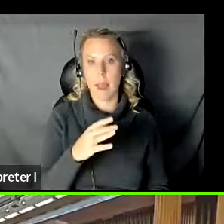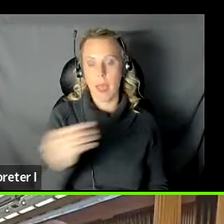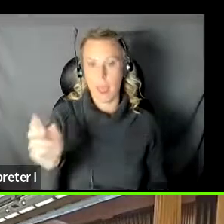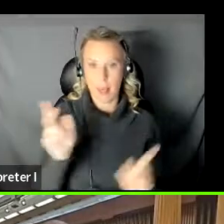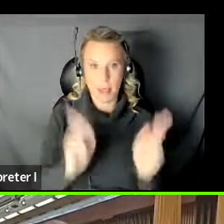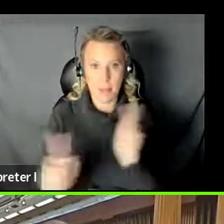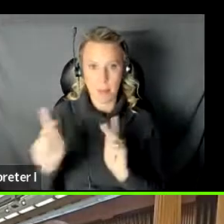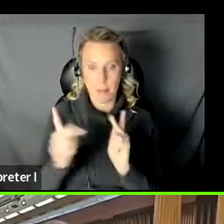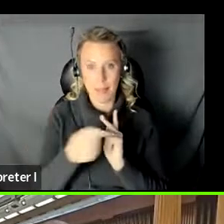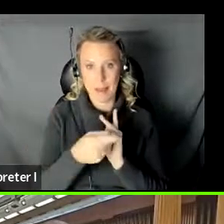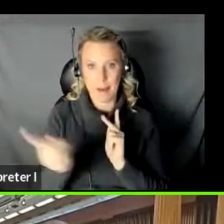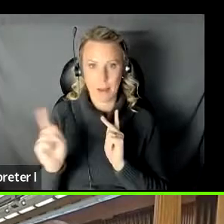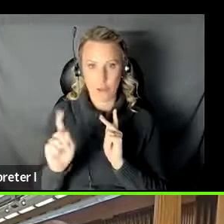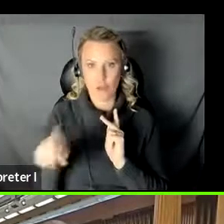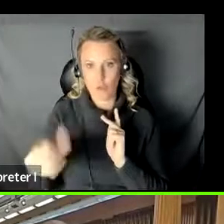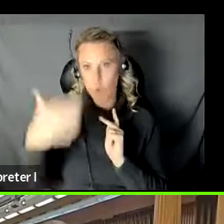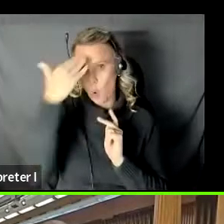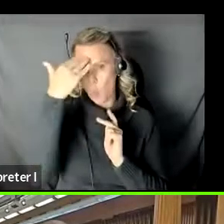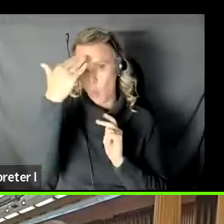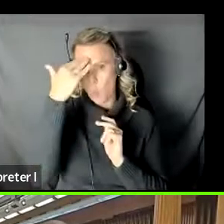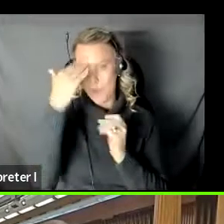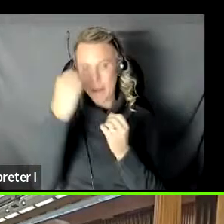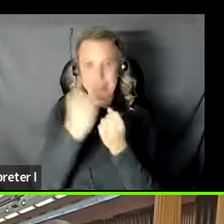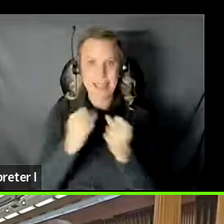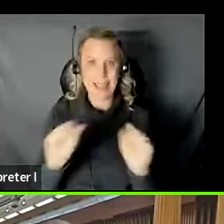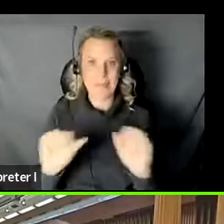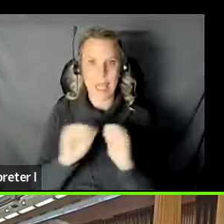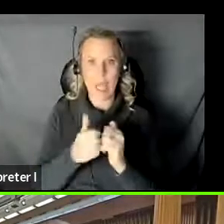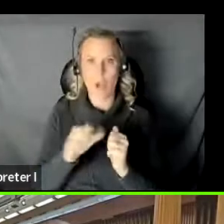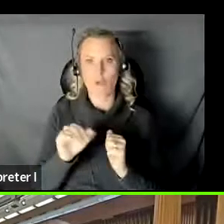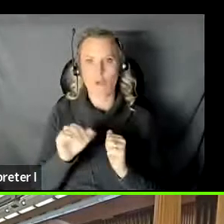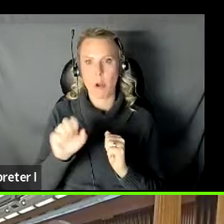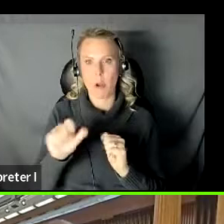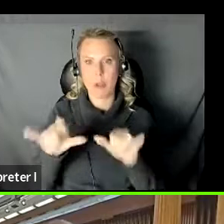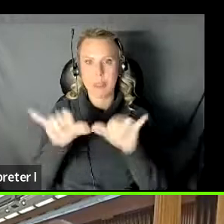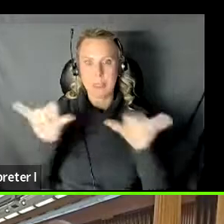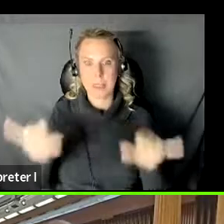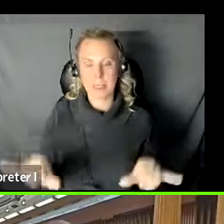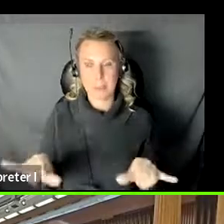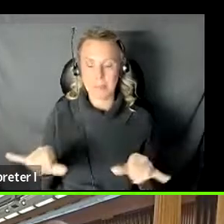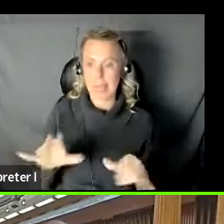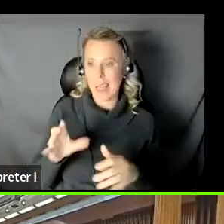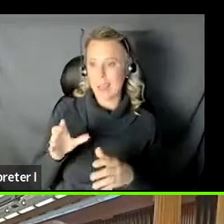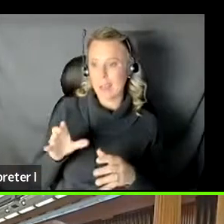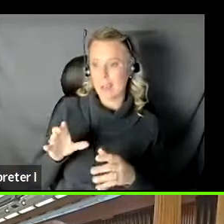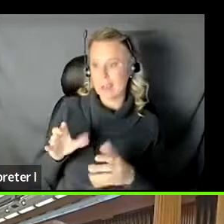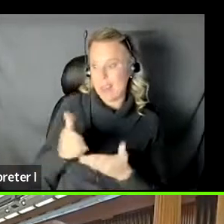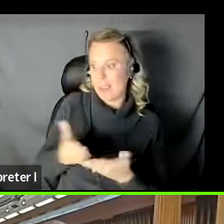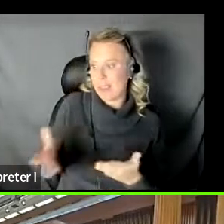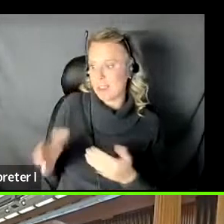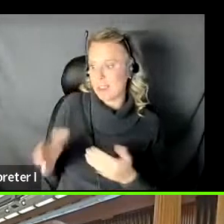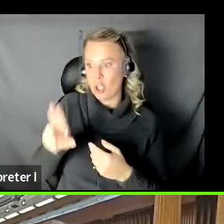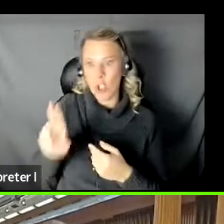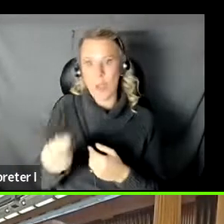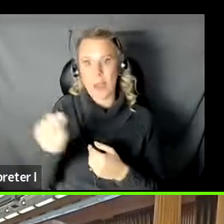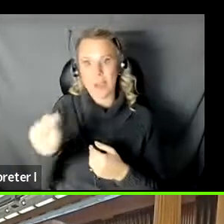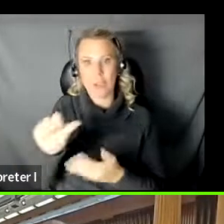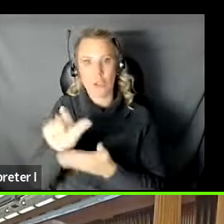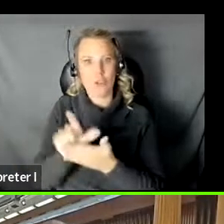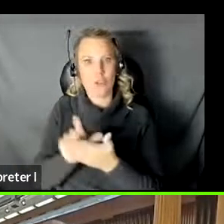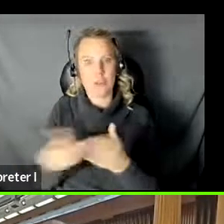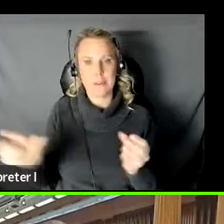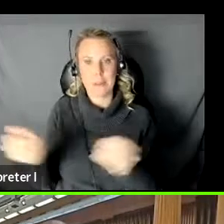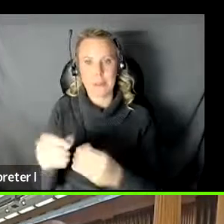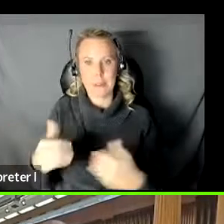about safety and the way that our criminal justice system works, and even the tools that the U.S. Attorney's Office has, in some